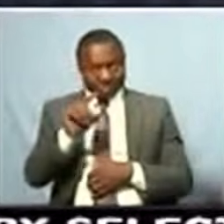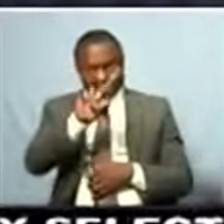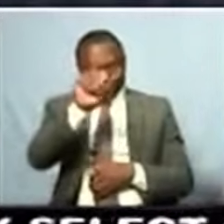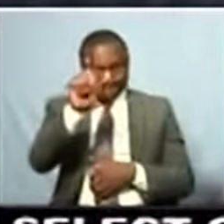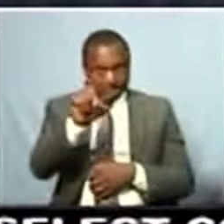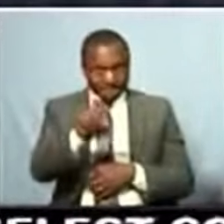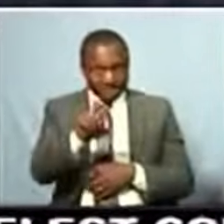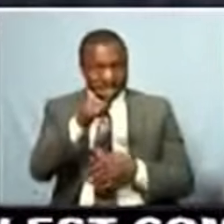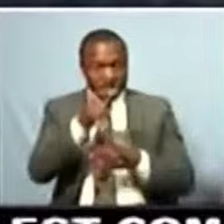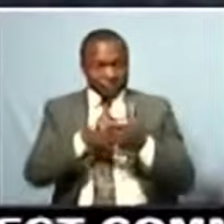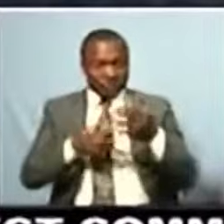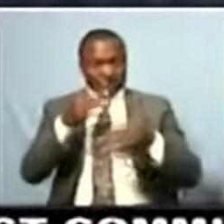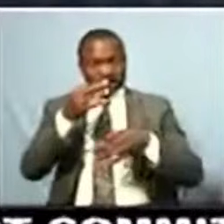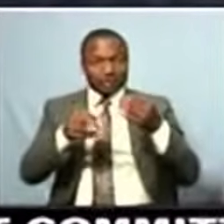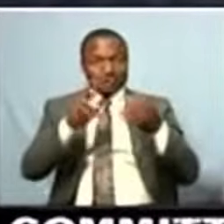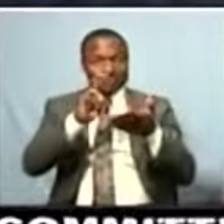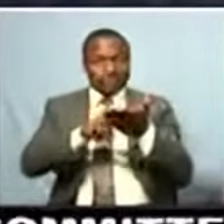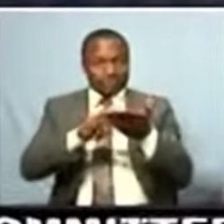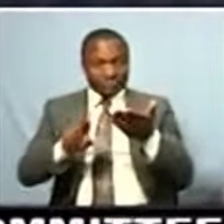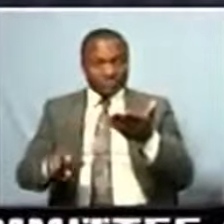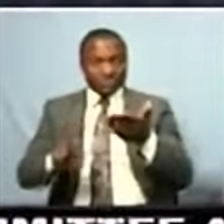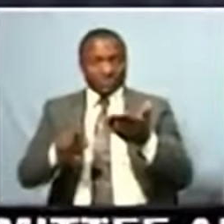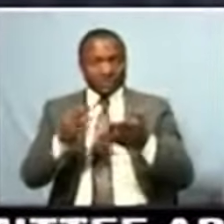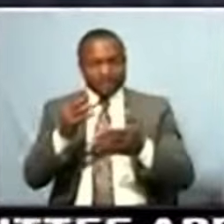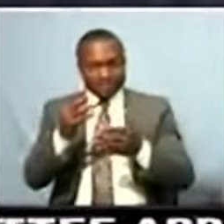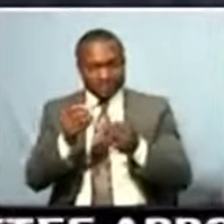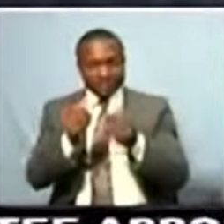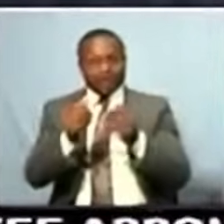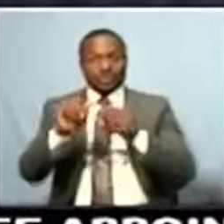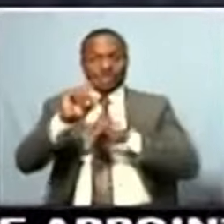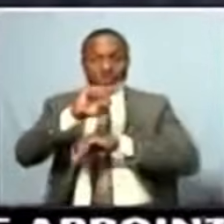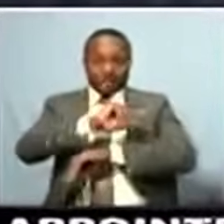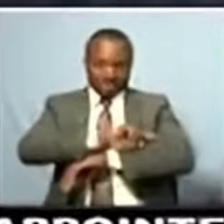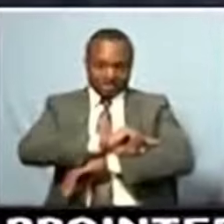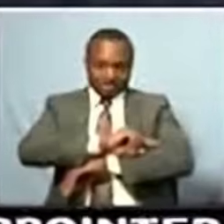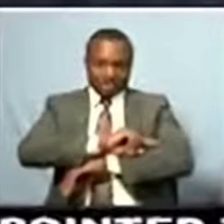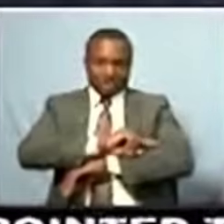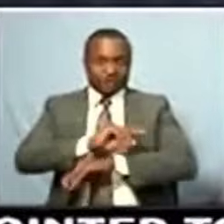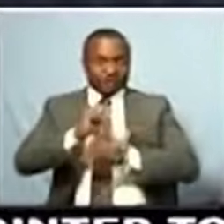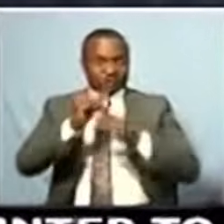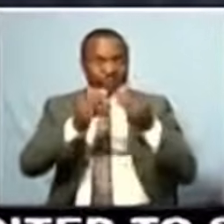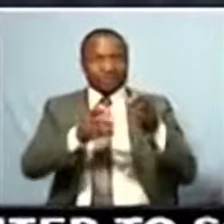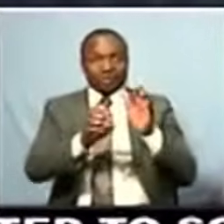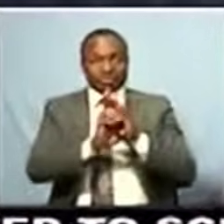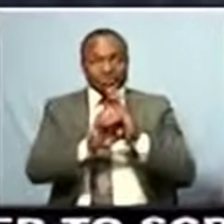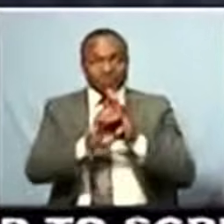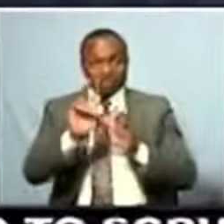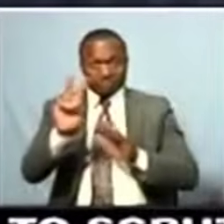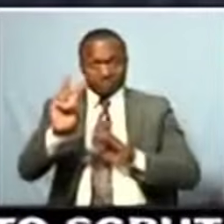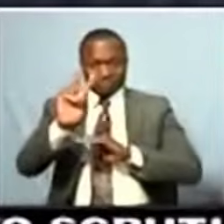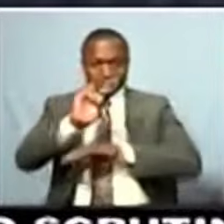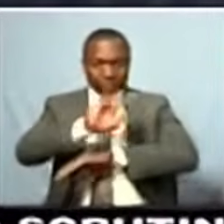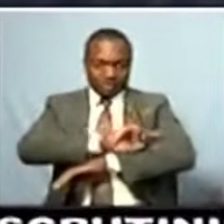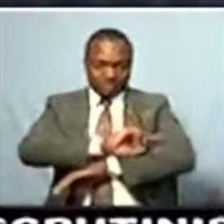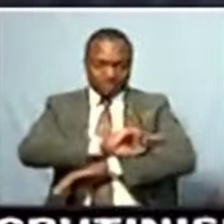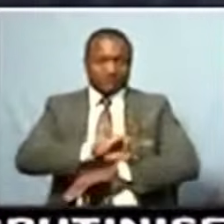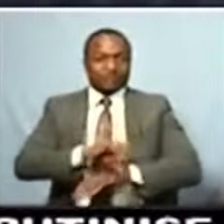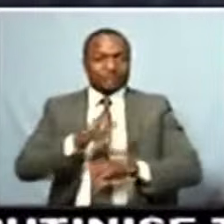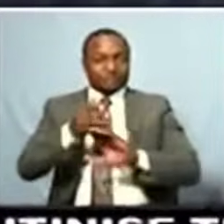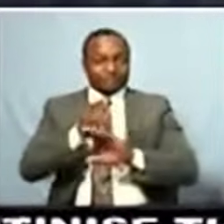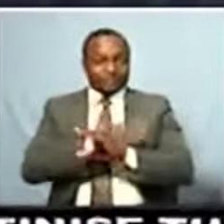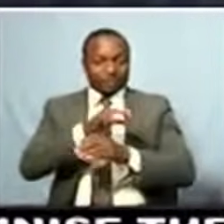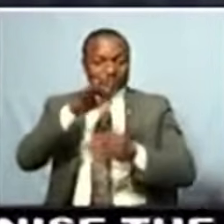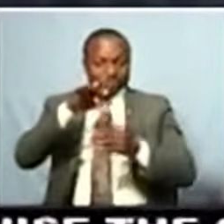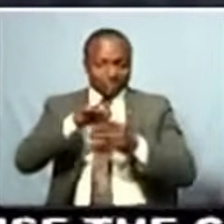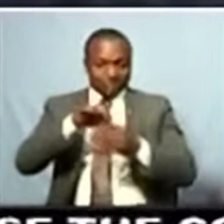questions, that what if the resignation is just a few days, and you gave an example of 2 days before the